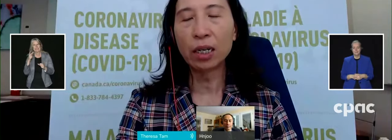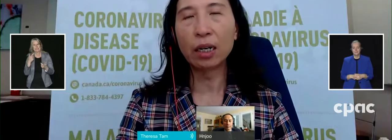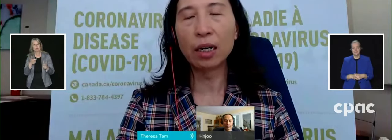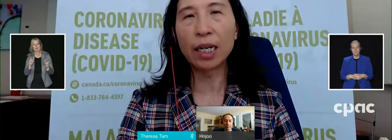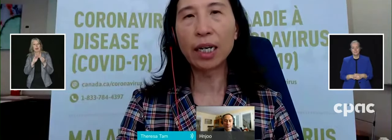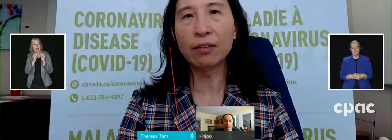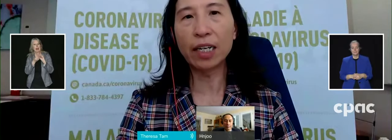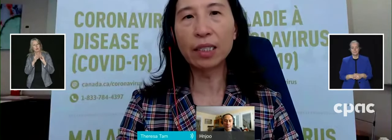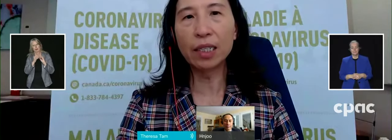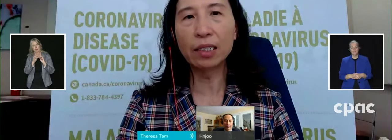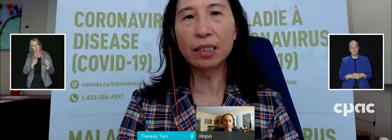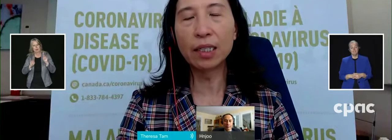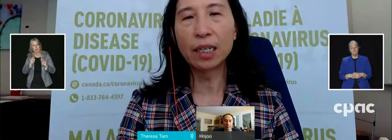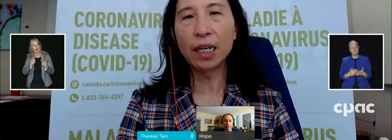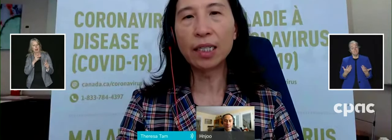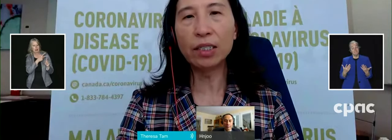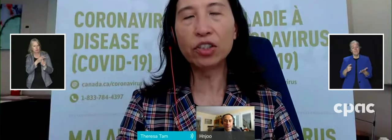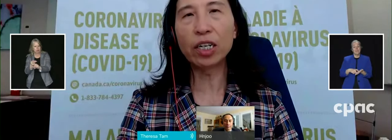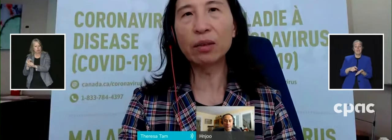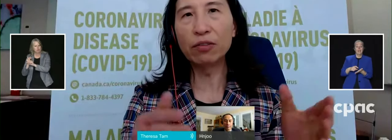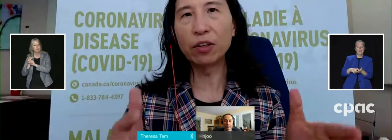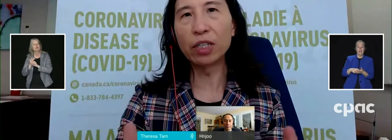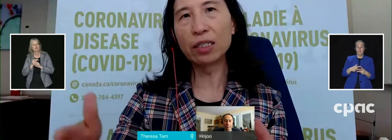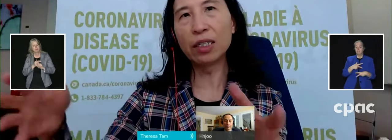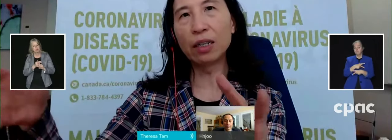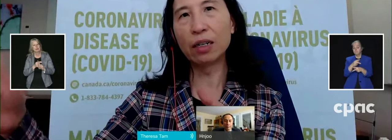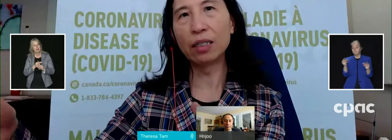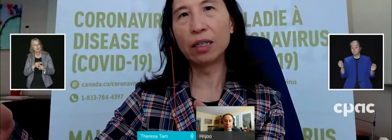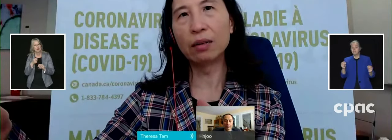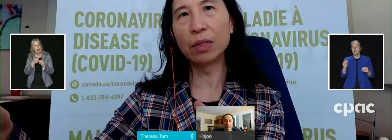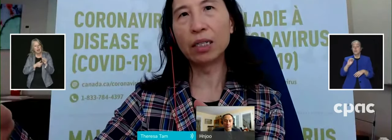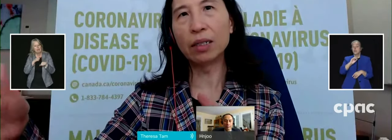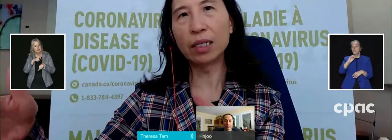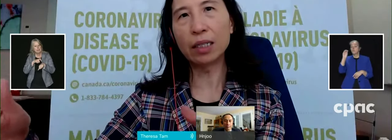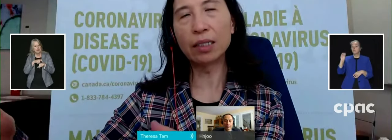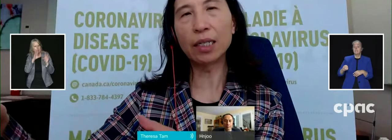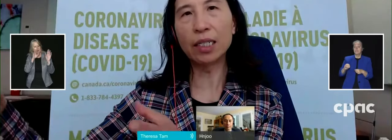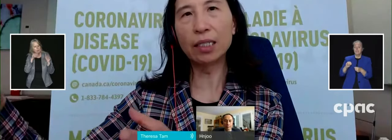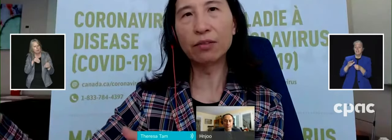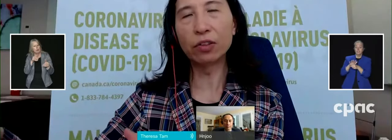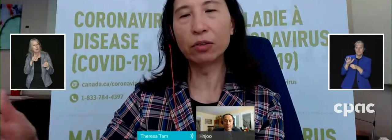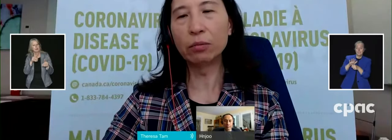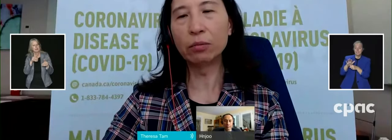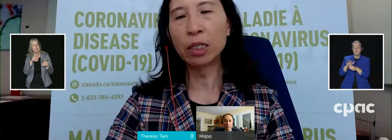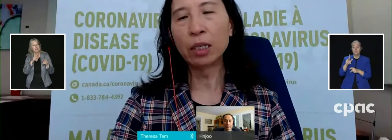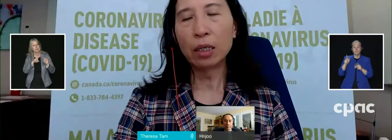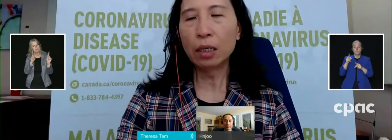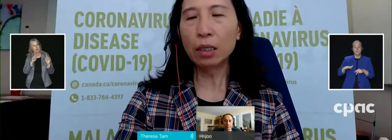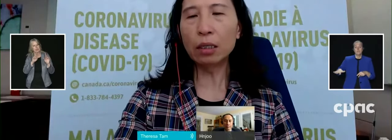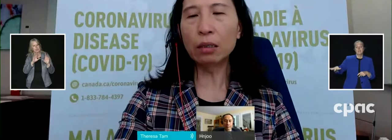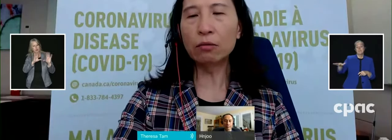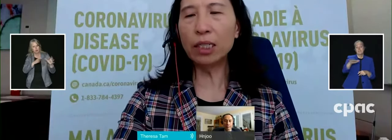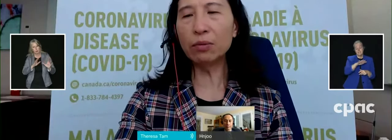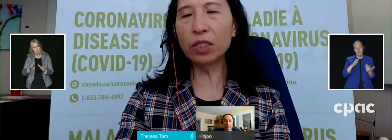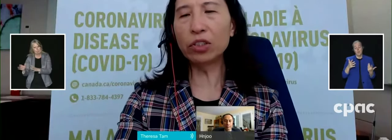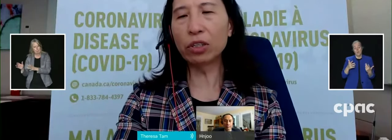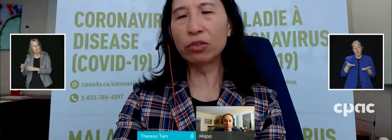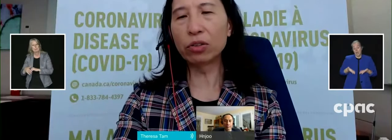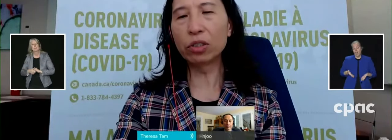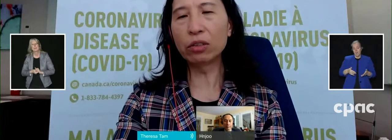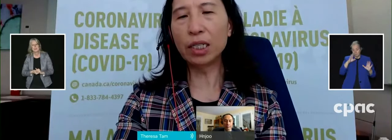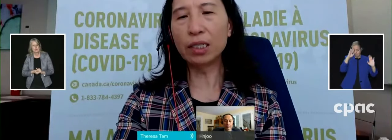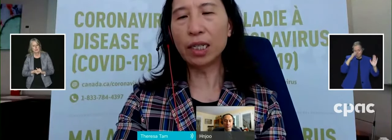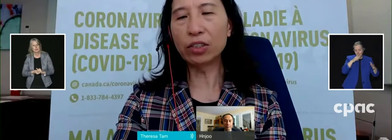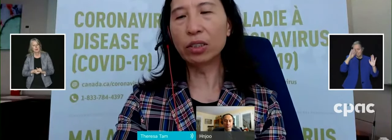population getting vaccinated, and each time you're focusing on a slightly different group. The reason we